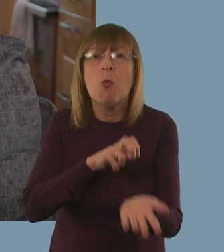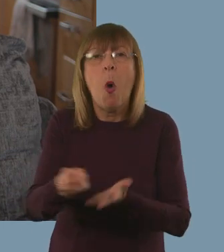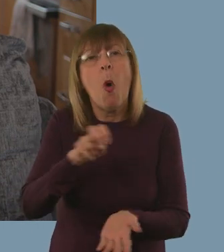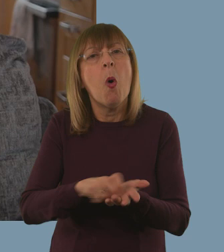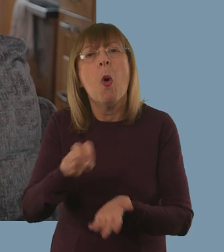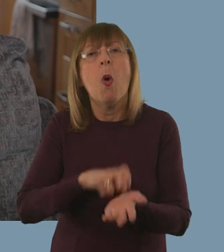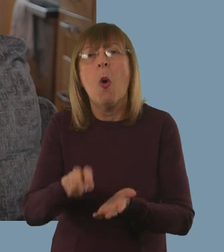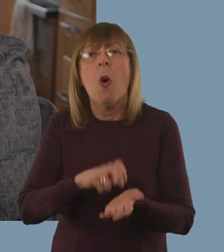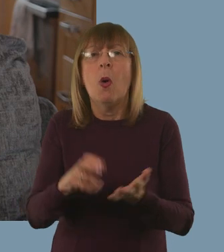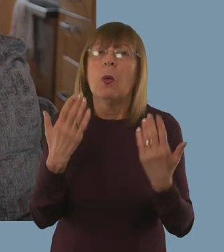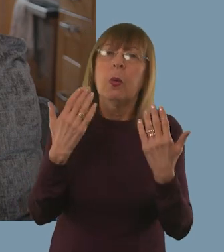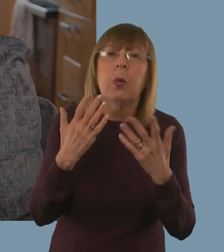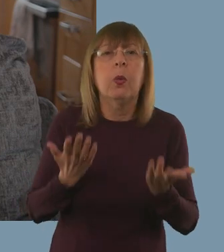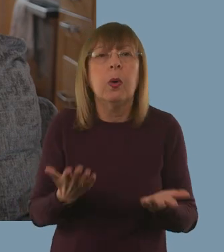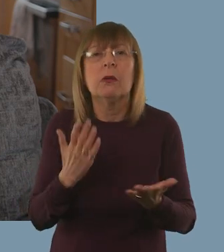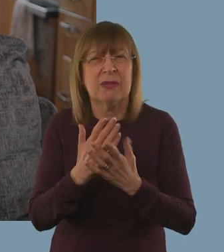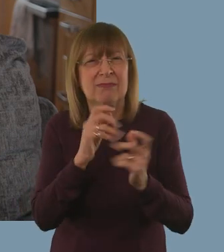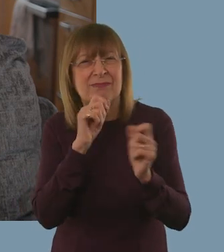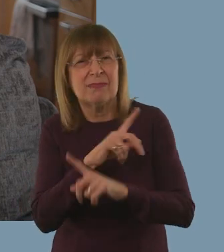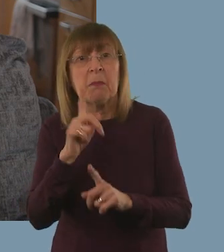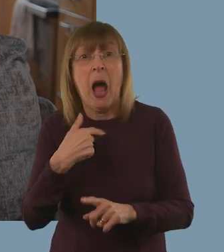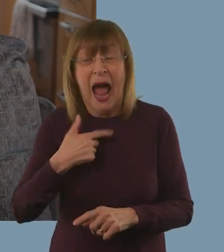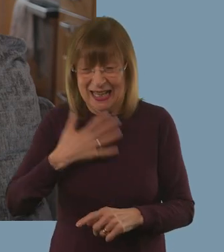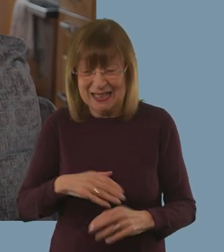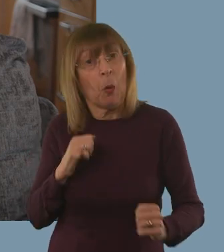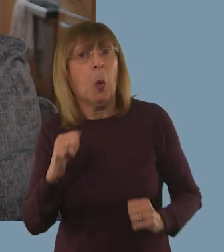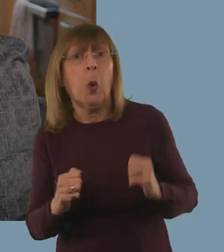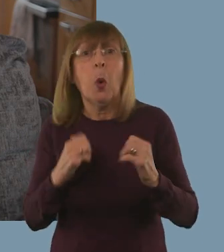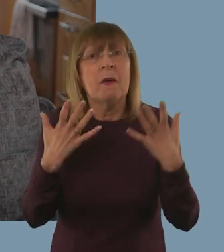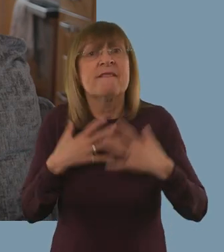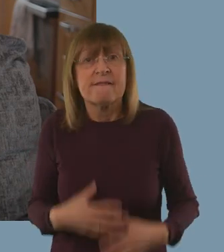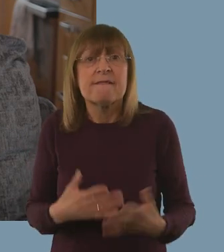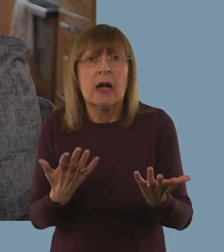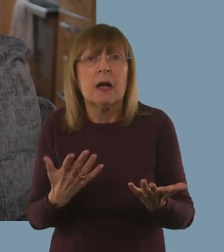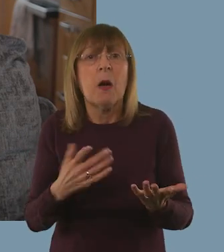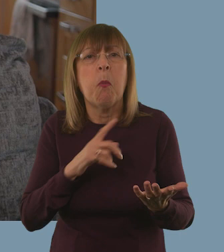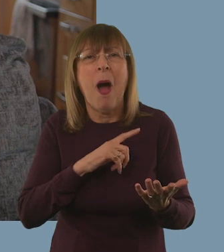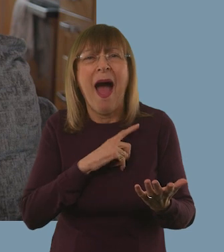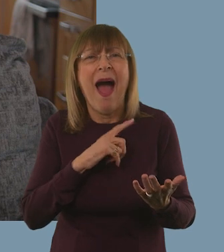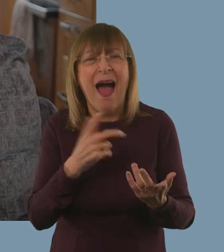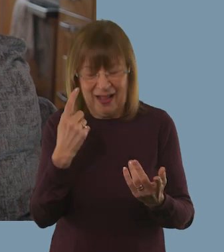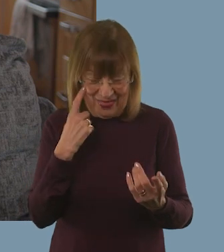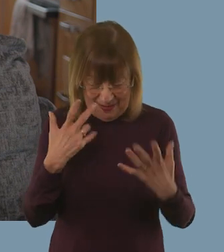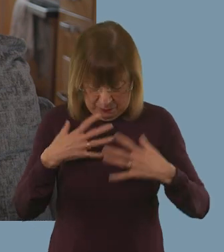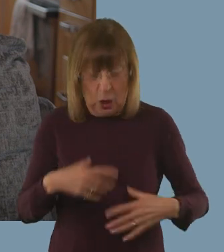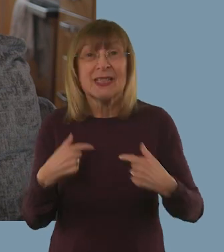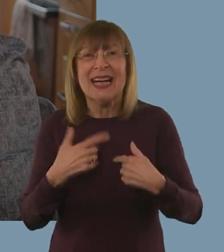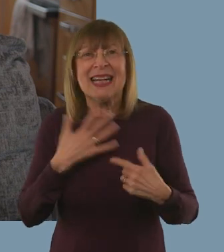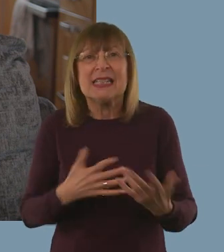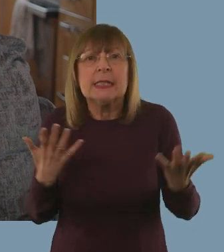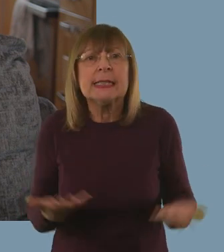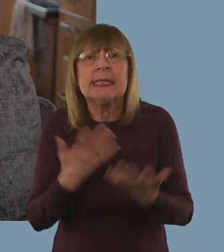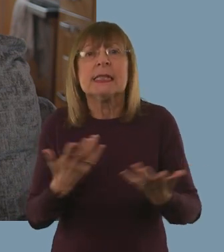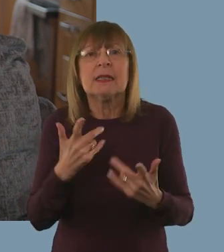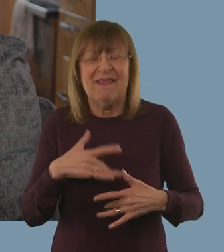and I got up at 5 and went for a walk, and it was such a weird thing to do, but I just needed to be moving. And I think you've got all this